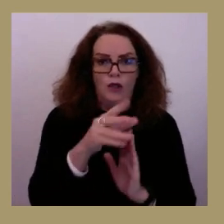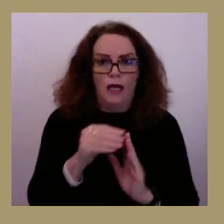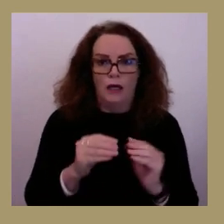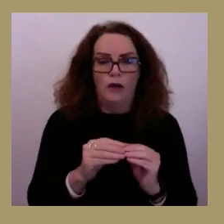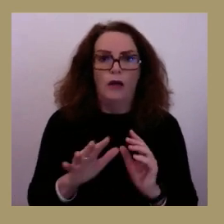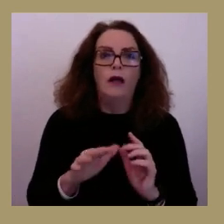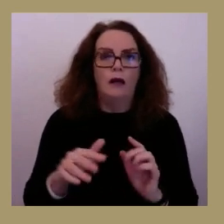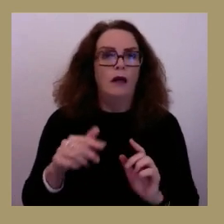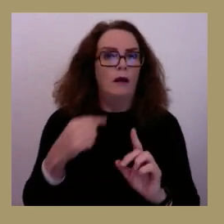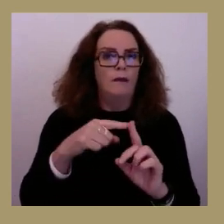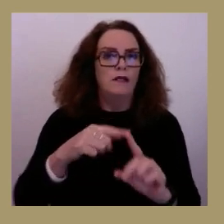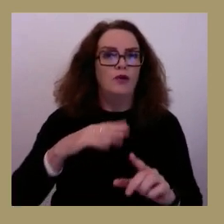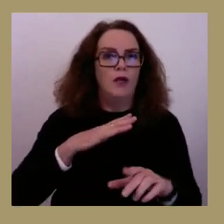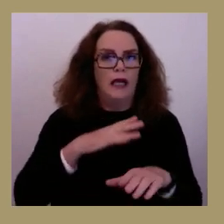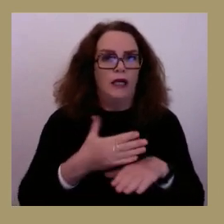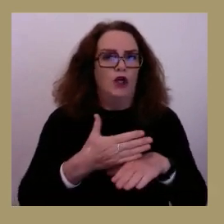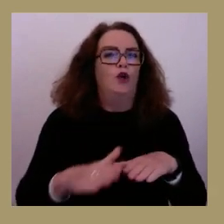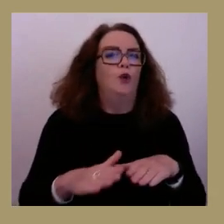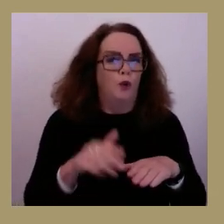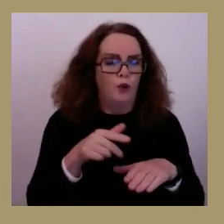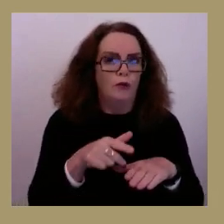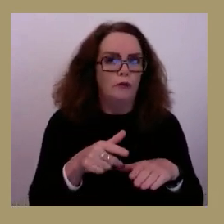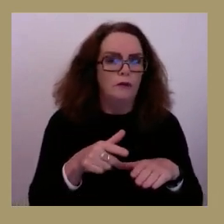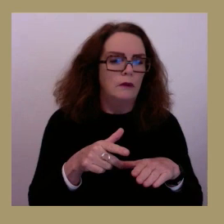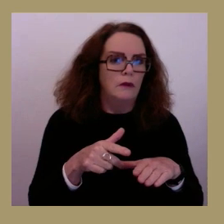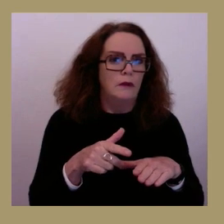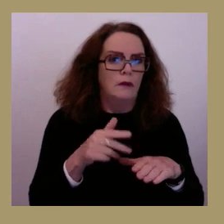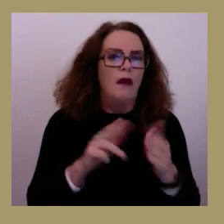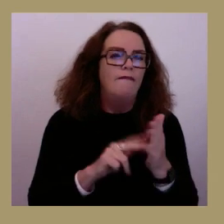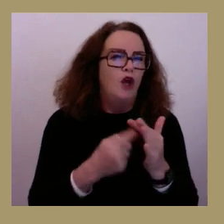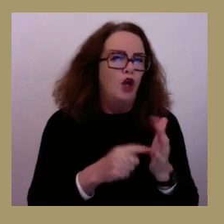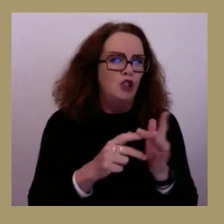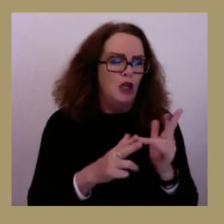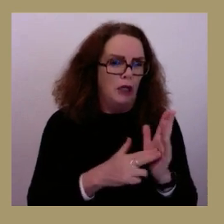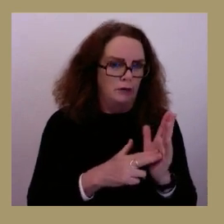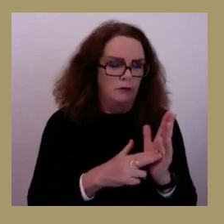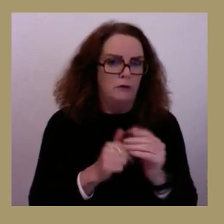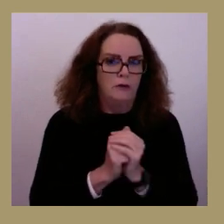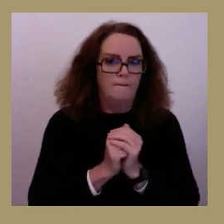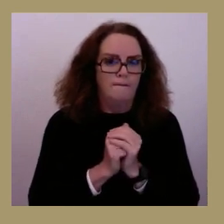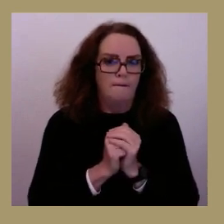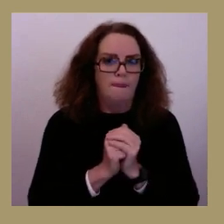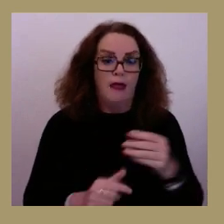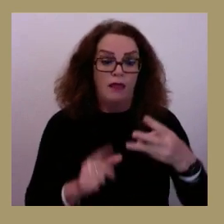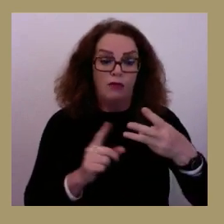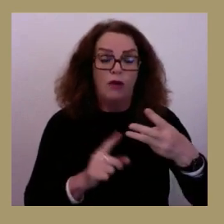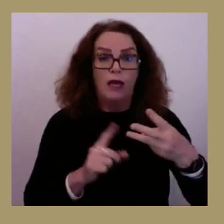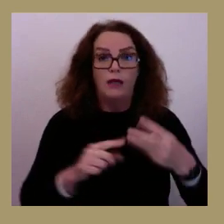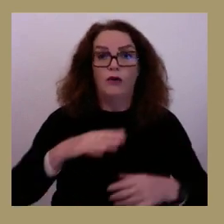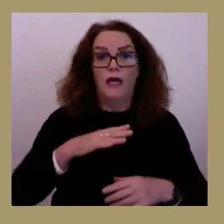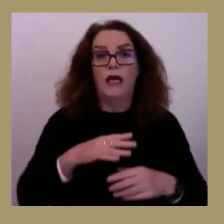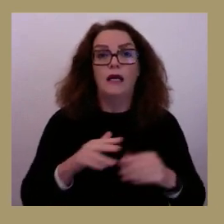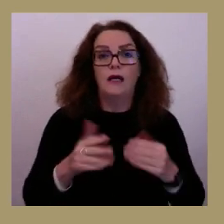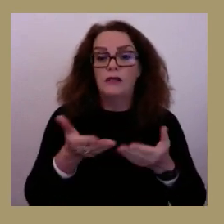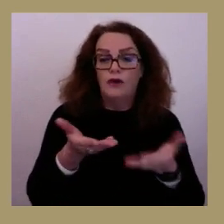up-to-date version of the app on your smartphone also as well. And as previously mentioned, step number three, a Service Victoria account. If